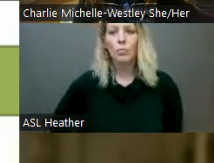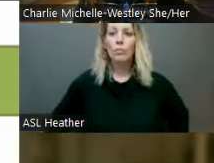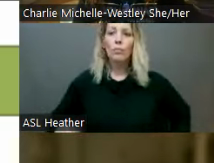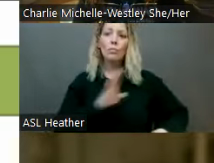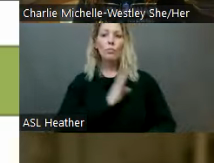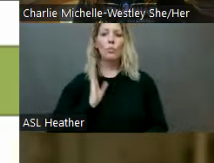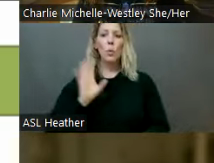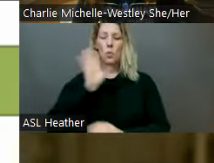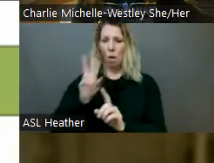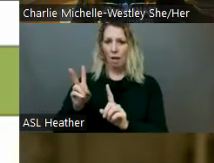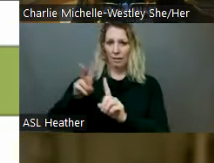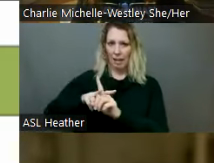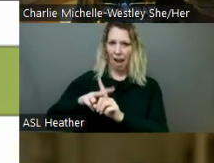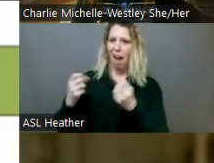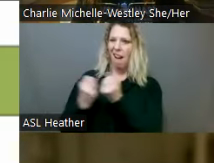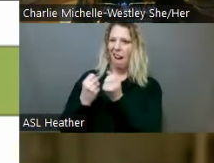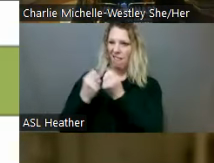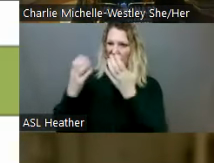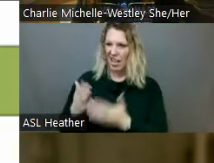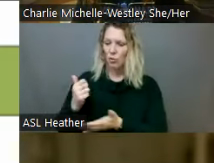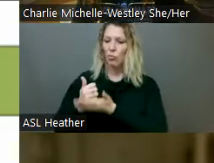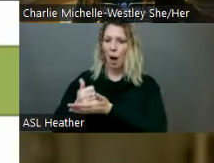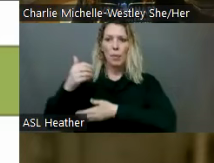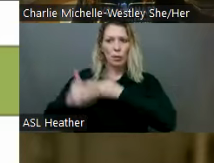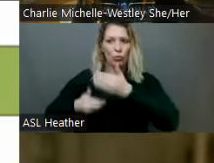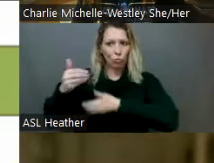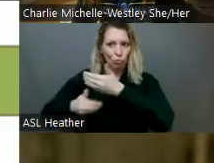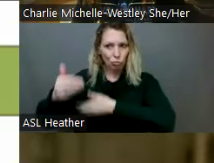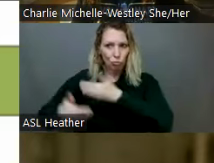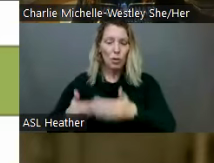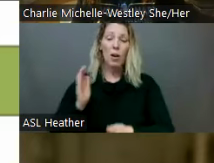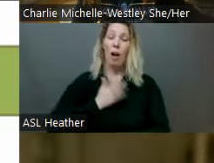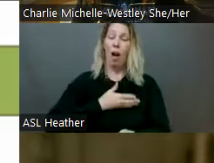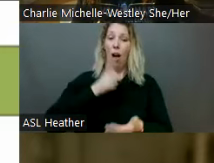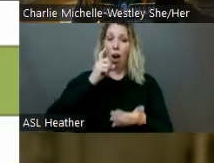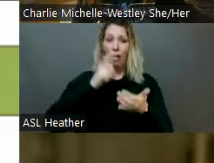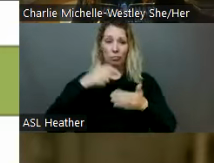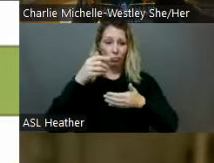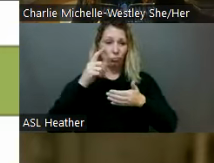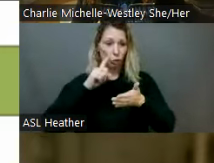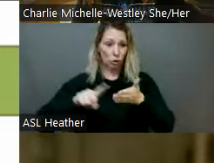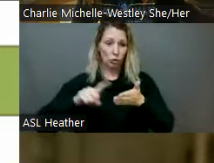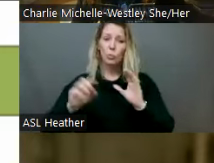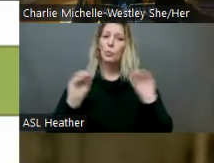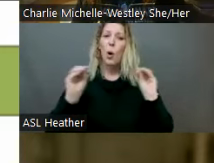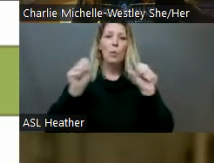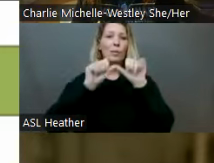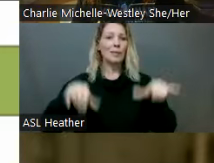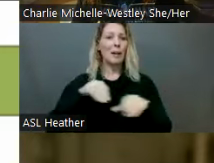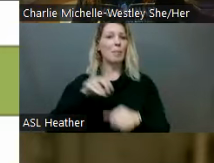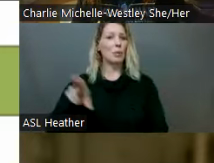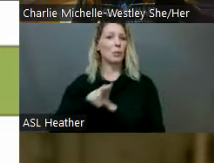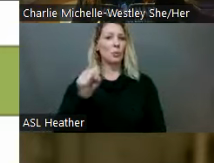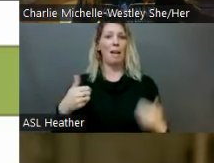through the system. As far as we can tell from our research, no other system in the US has this